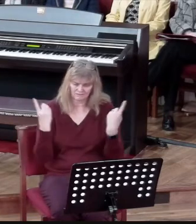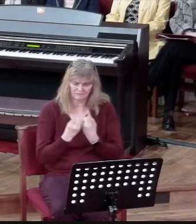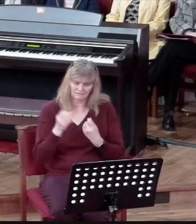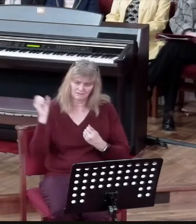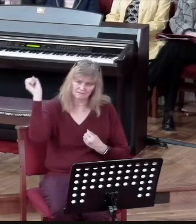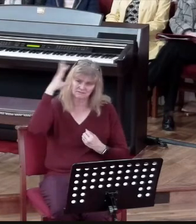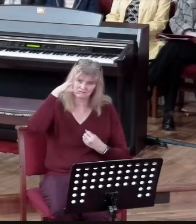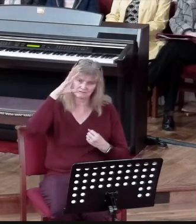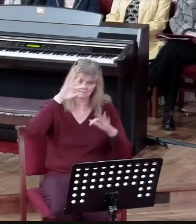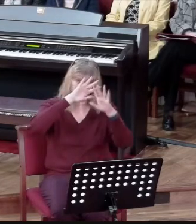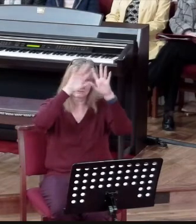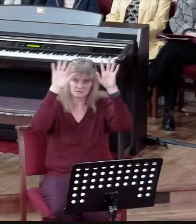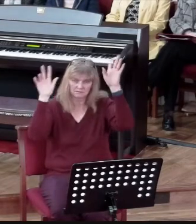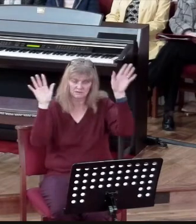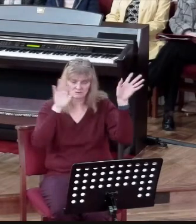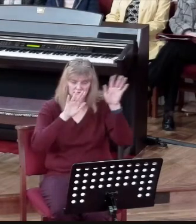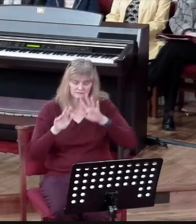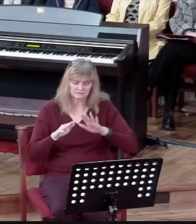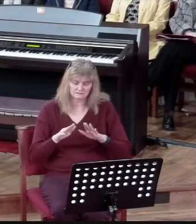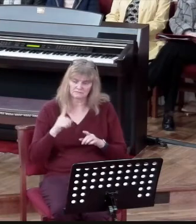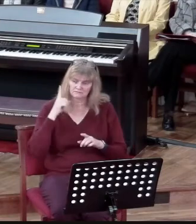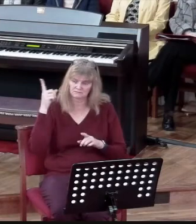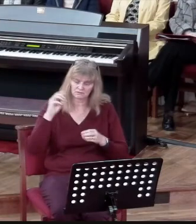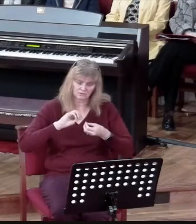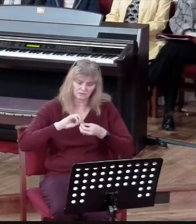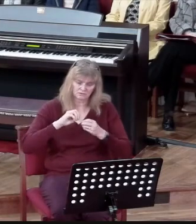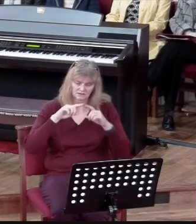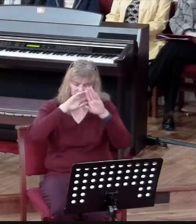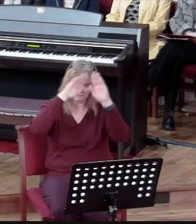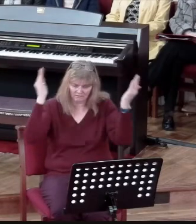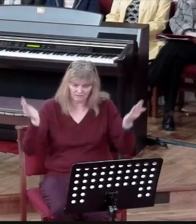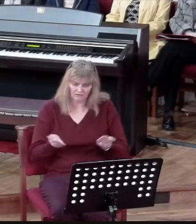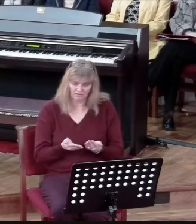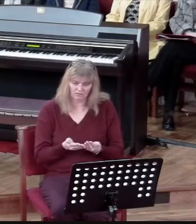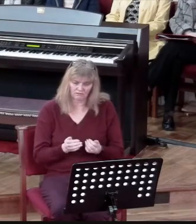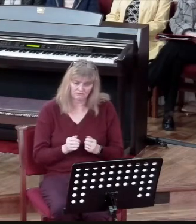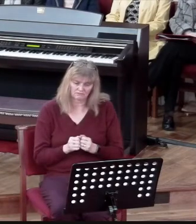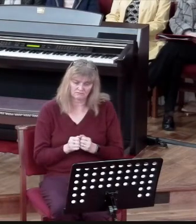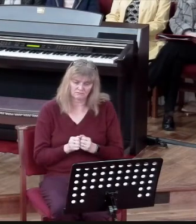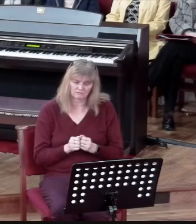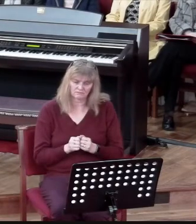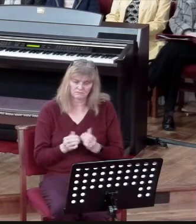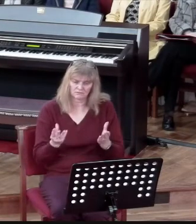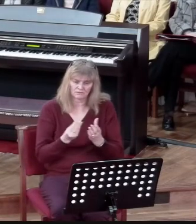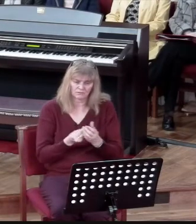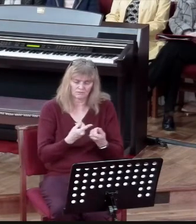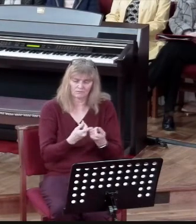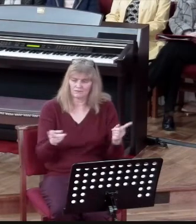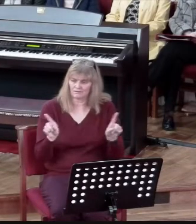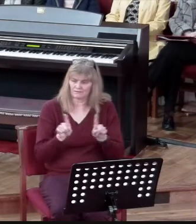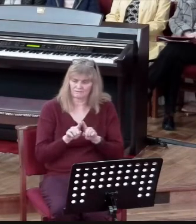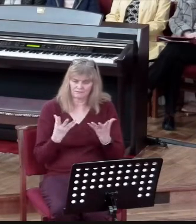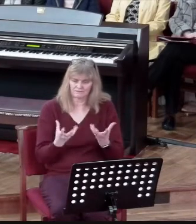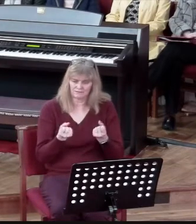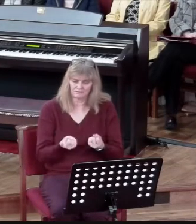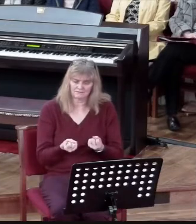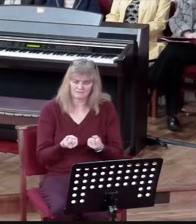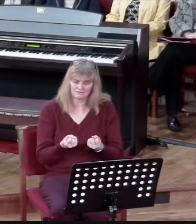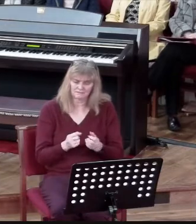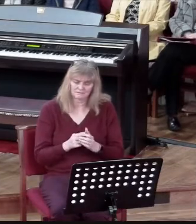and space, the God who made the earth with all its dynamics and energy of the